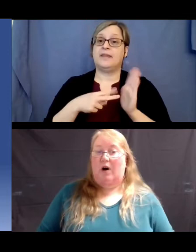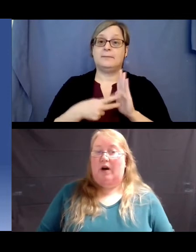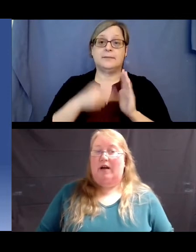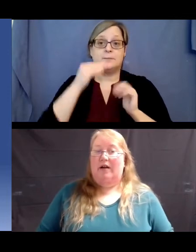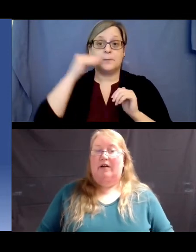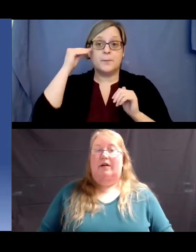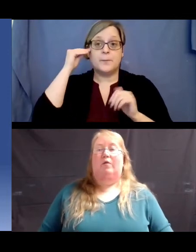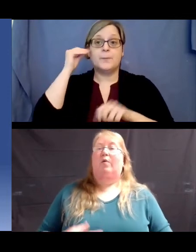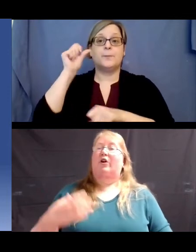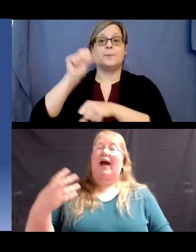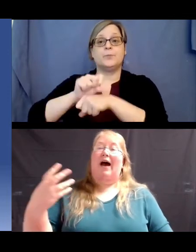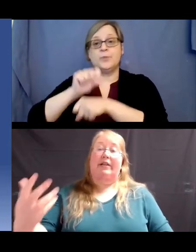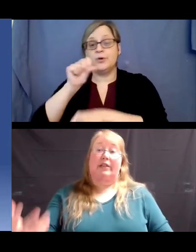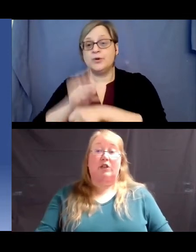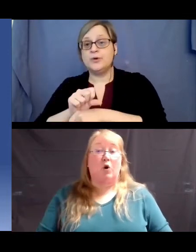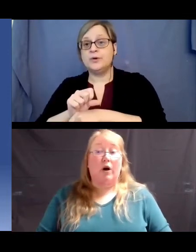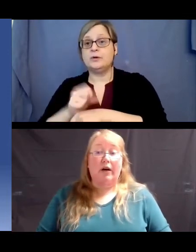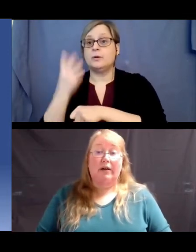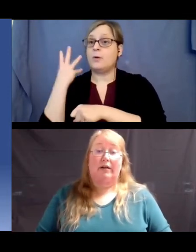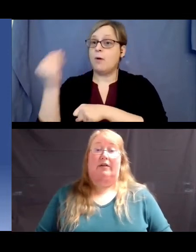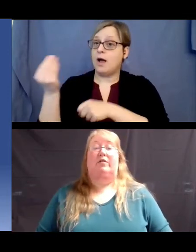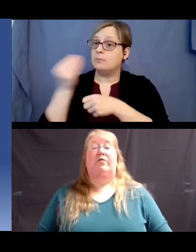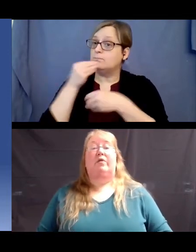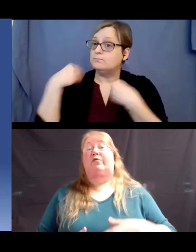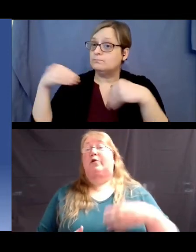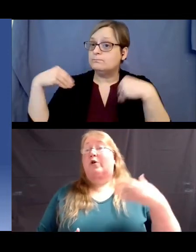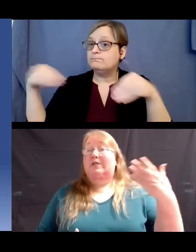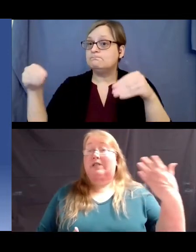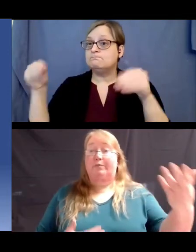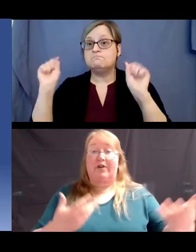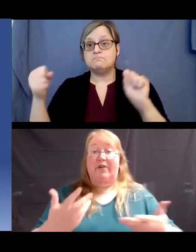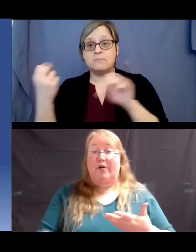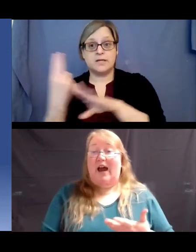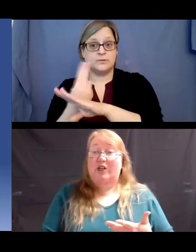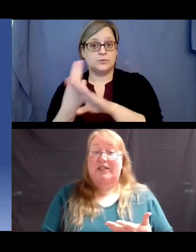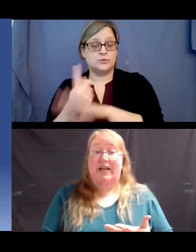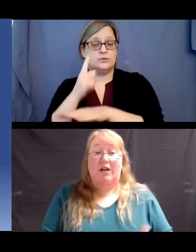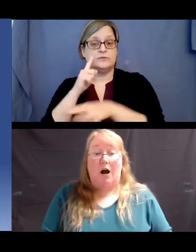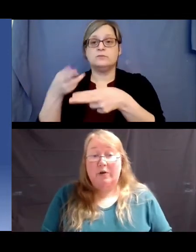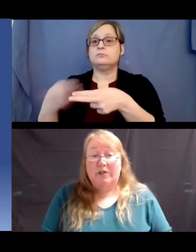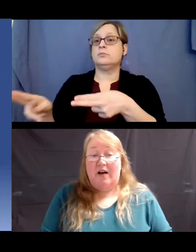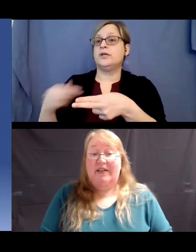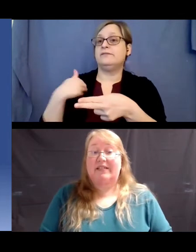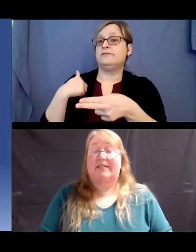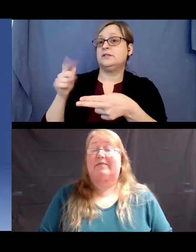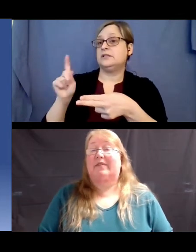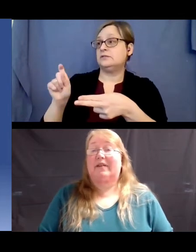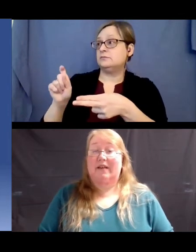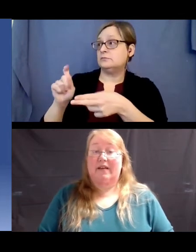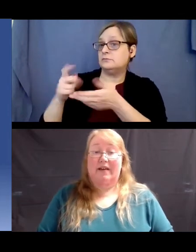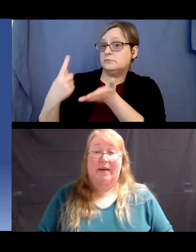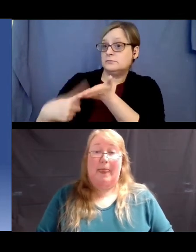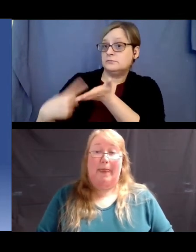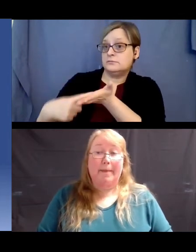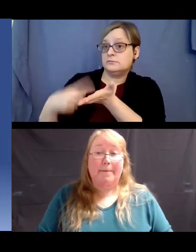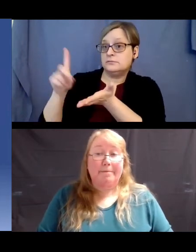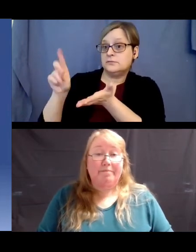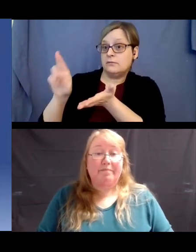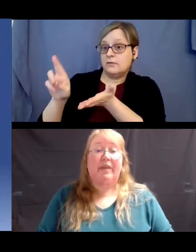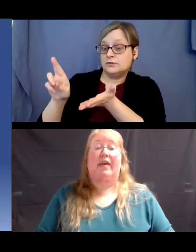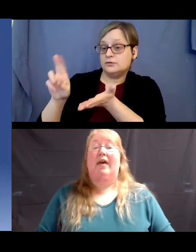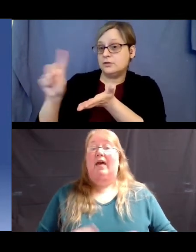it at work, when you're out at the store, for those brief interactions at a doctor's office.